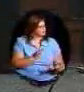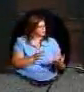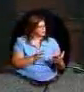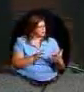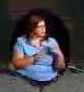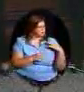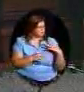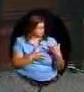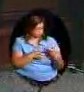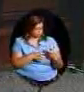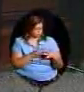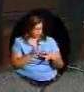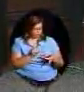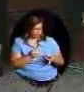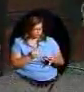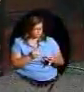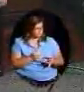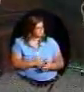few remarks?